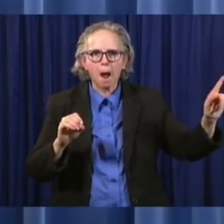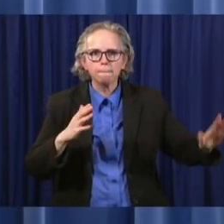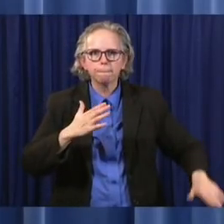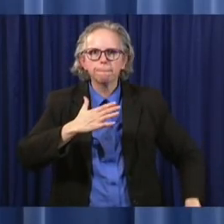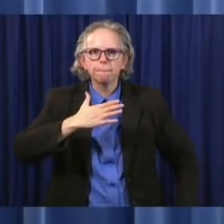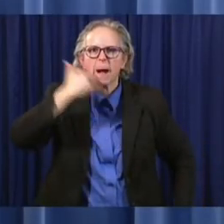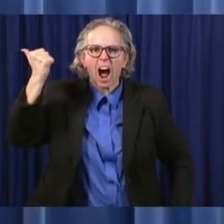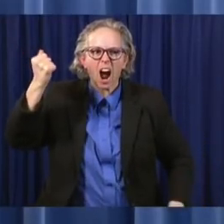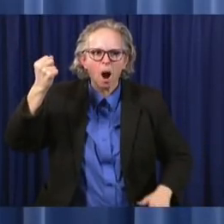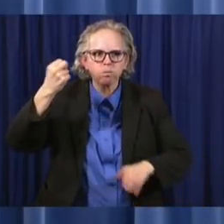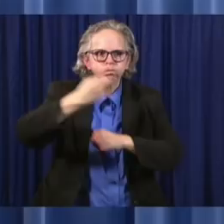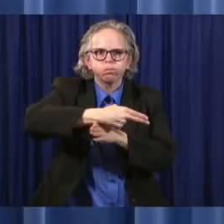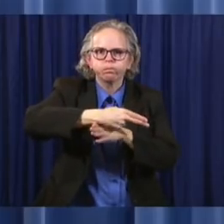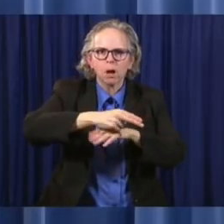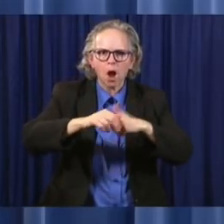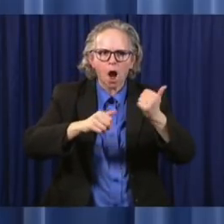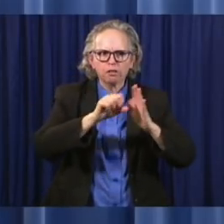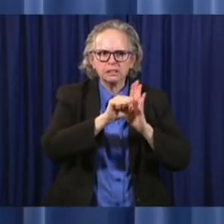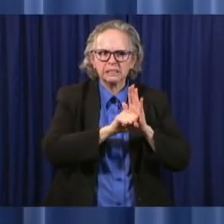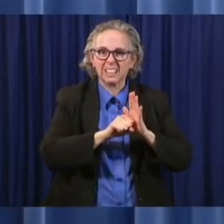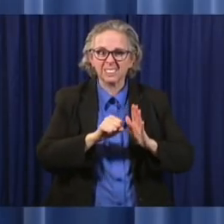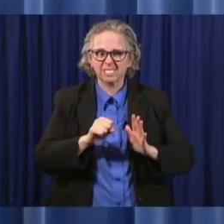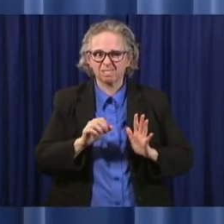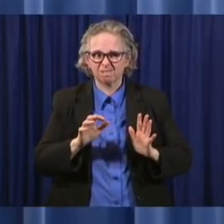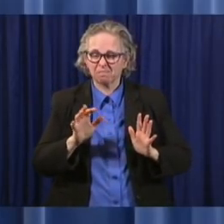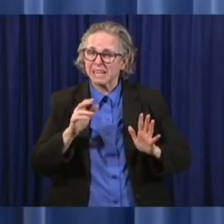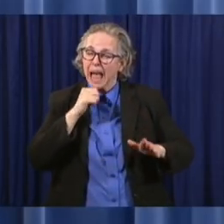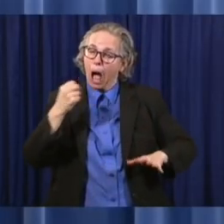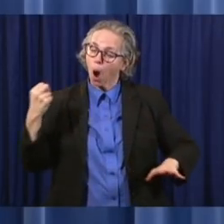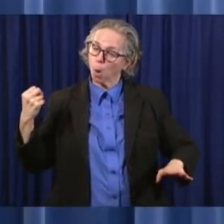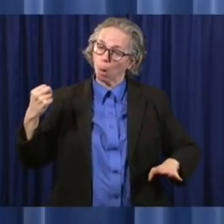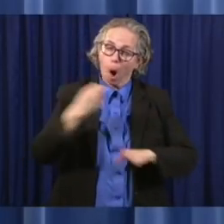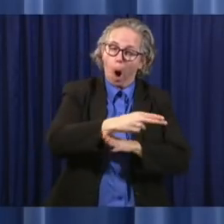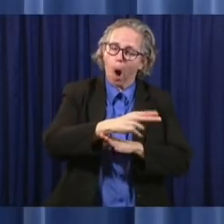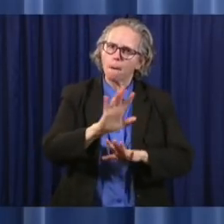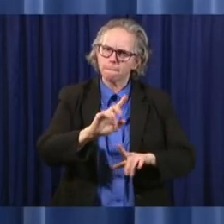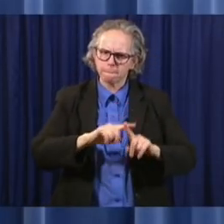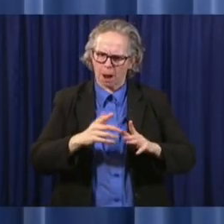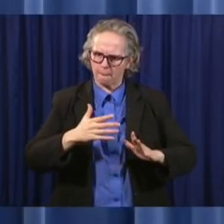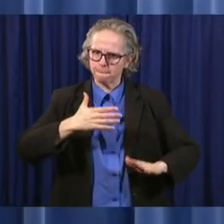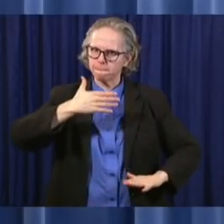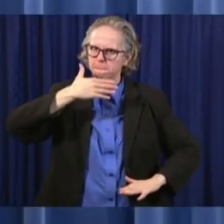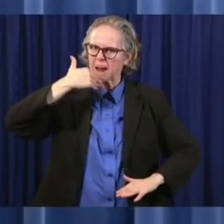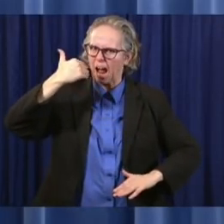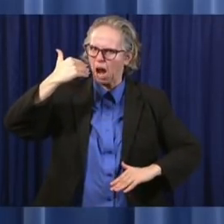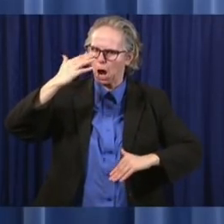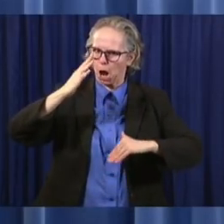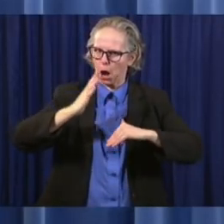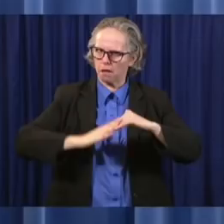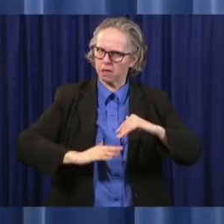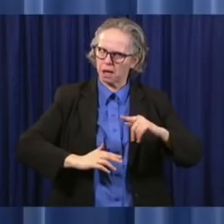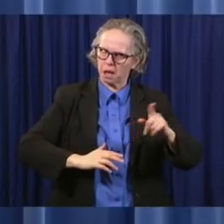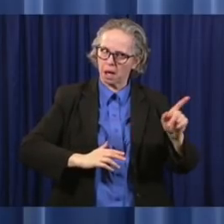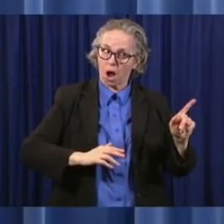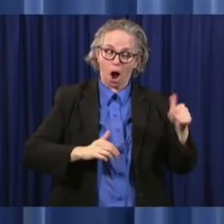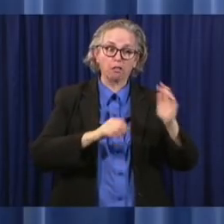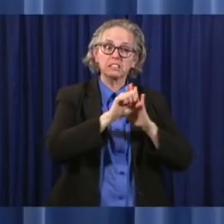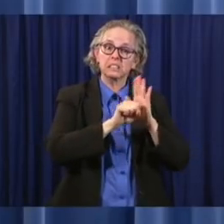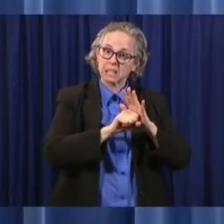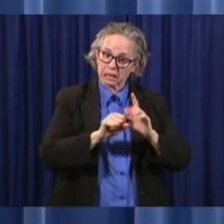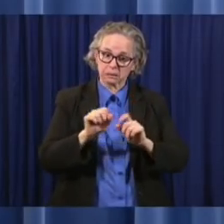by a lot, but we were doing better than every single state around us. So as we go through this from